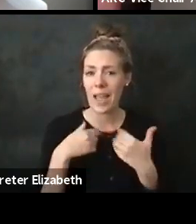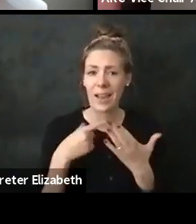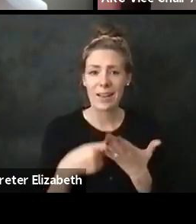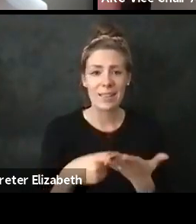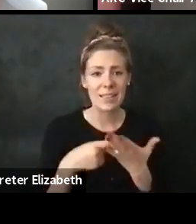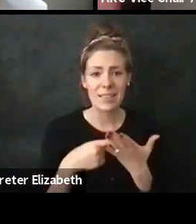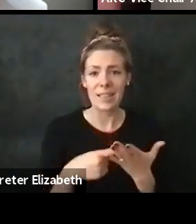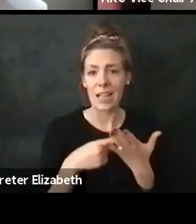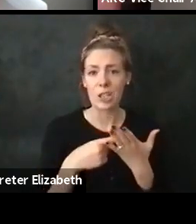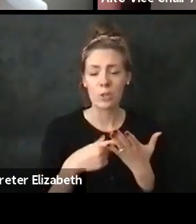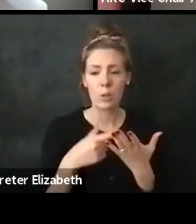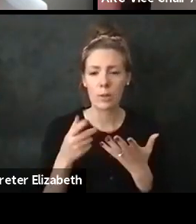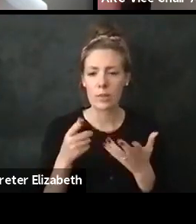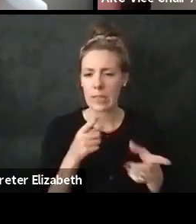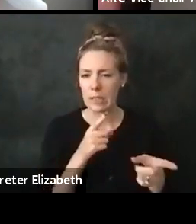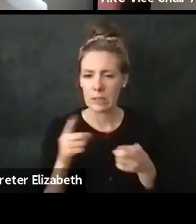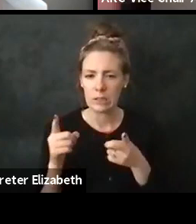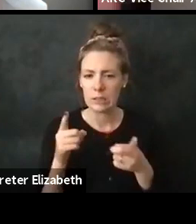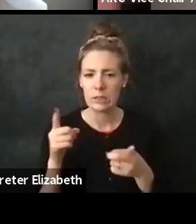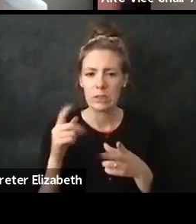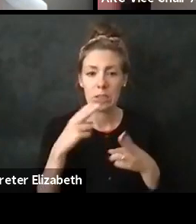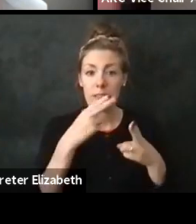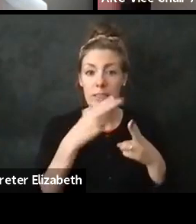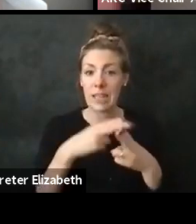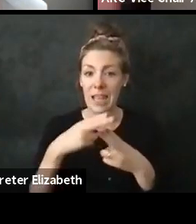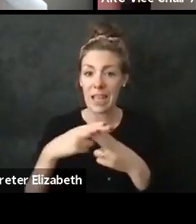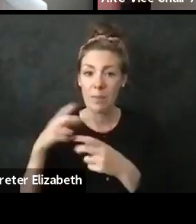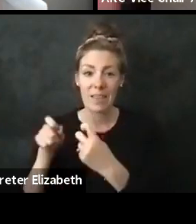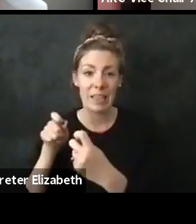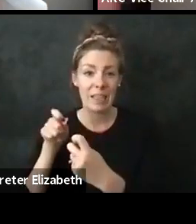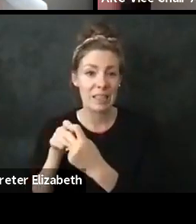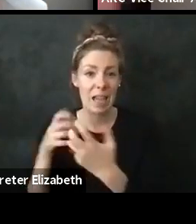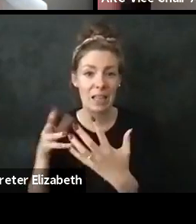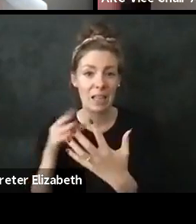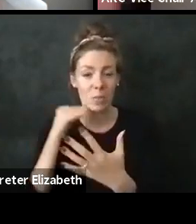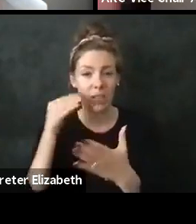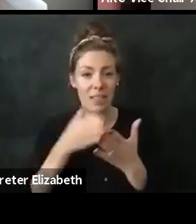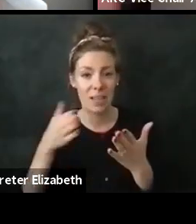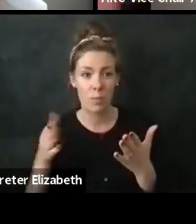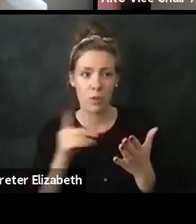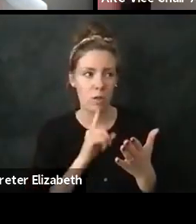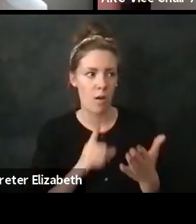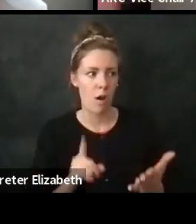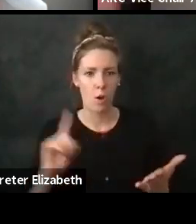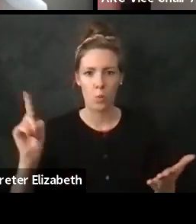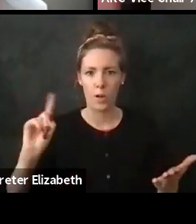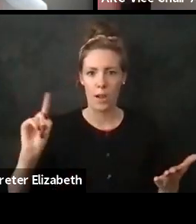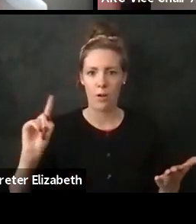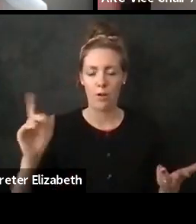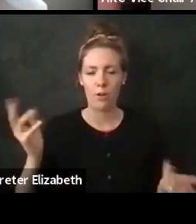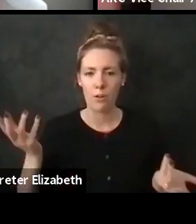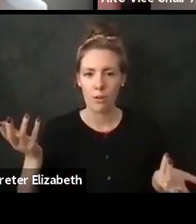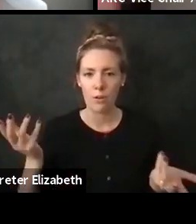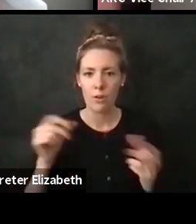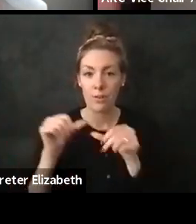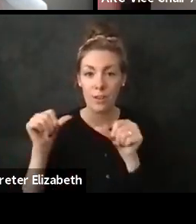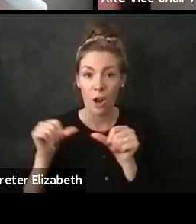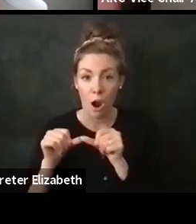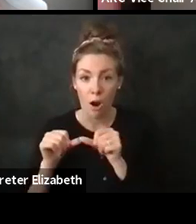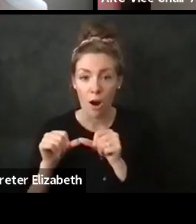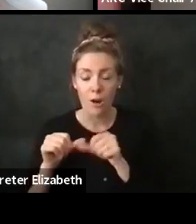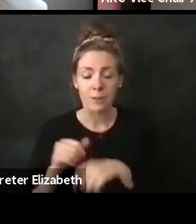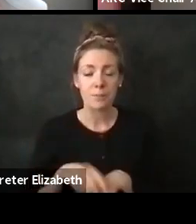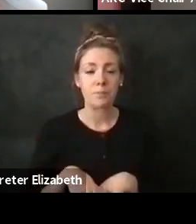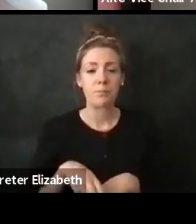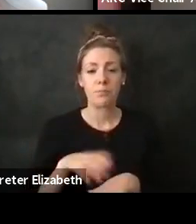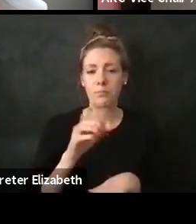we were pinpointing and naming exactly what these neighborhoods are, where they are, and